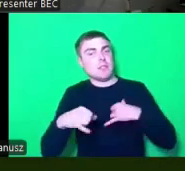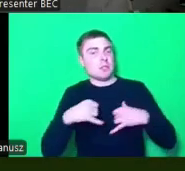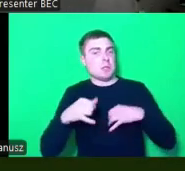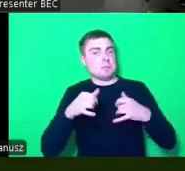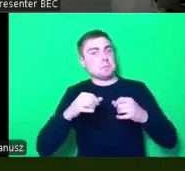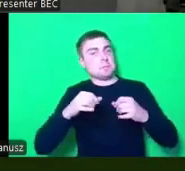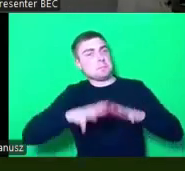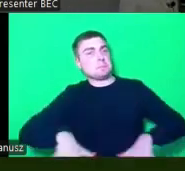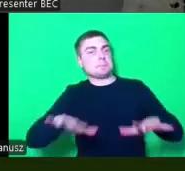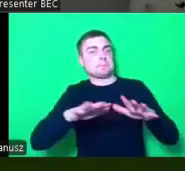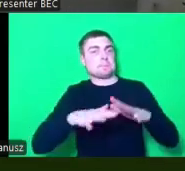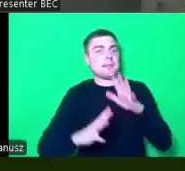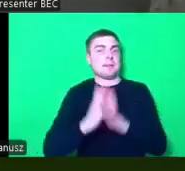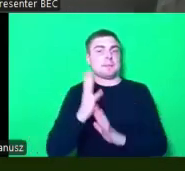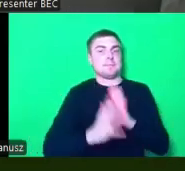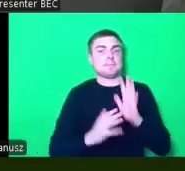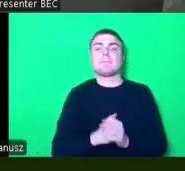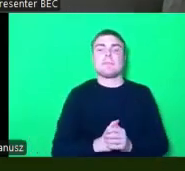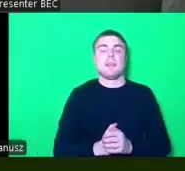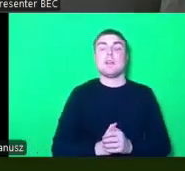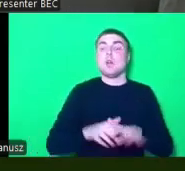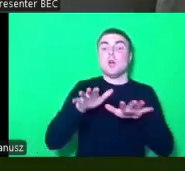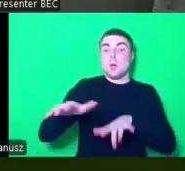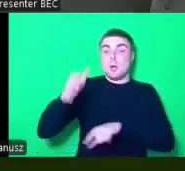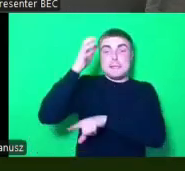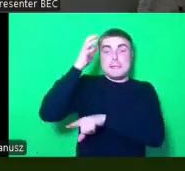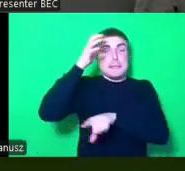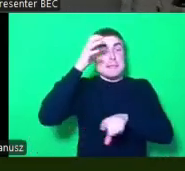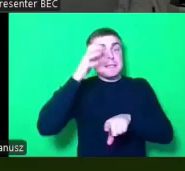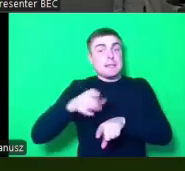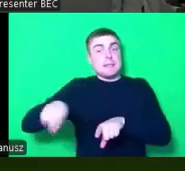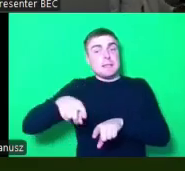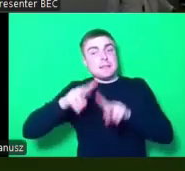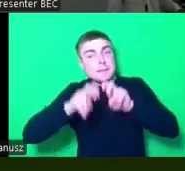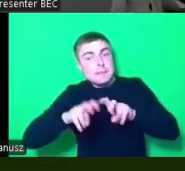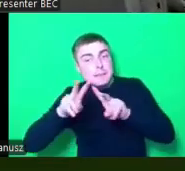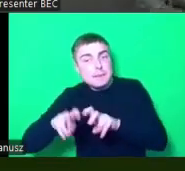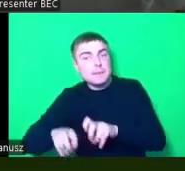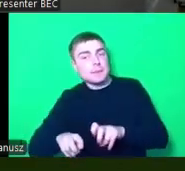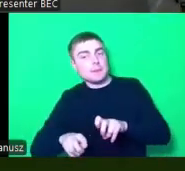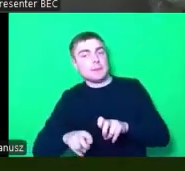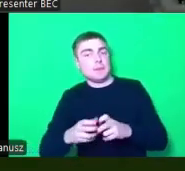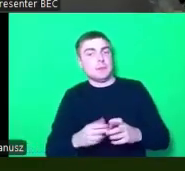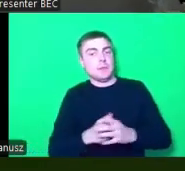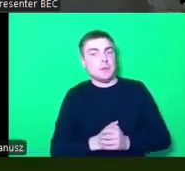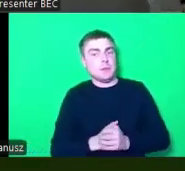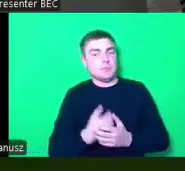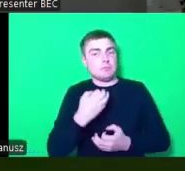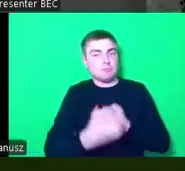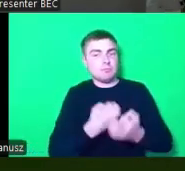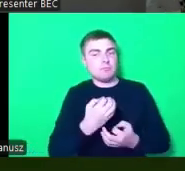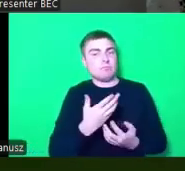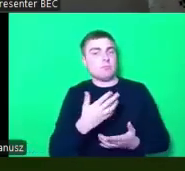there's a lot of scientists pleading for land sparing approaches. Land sparing means one part of